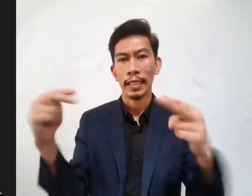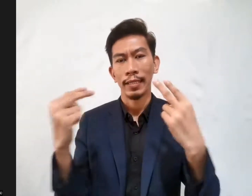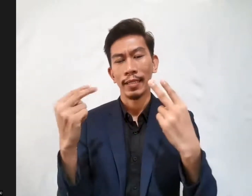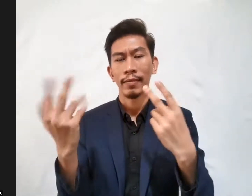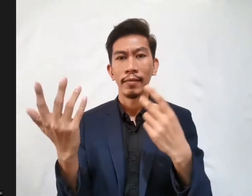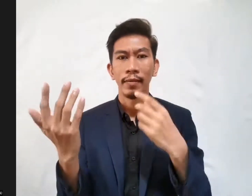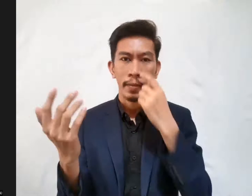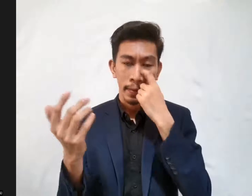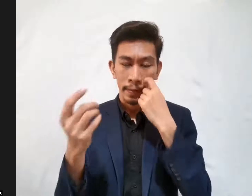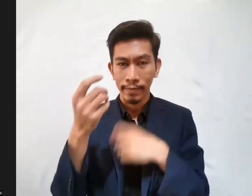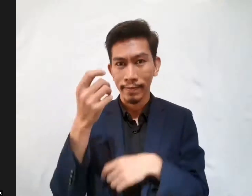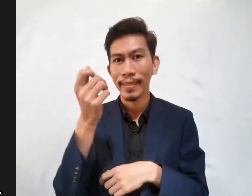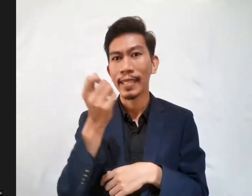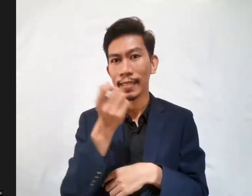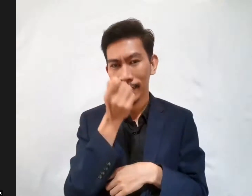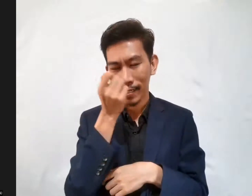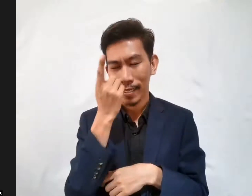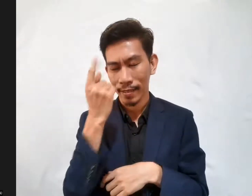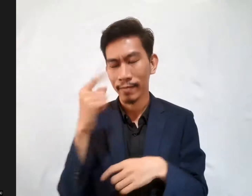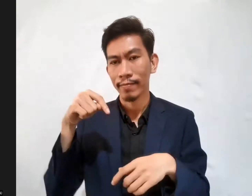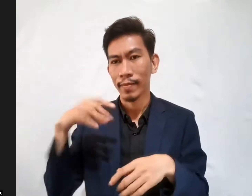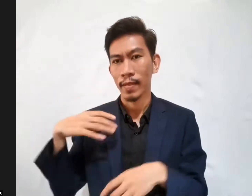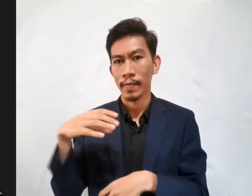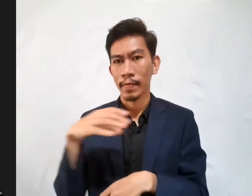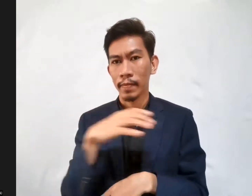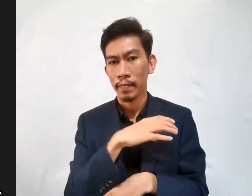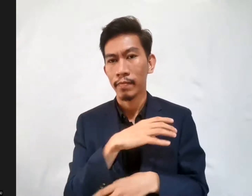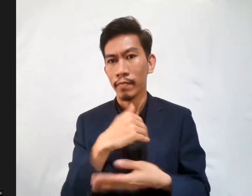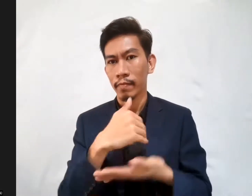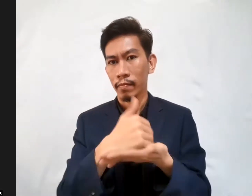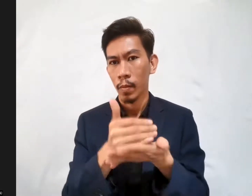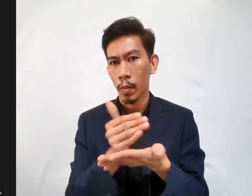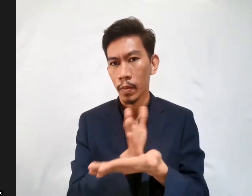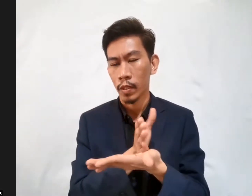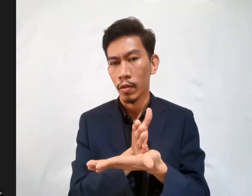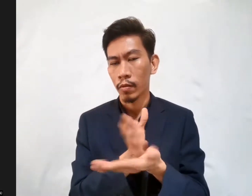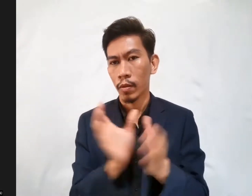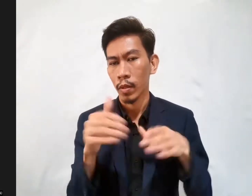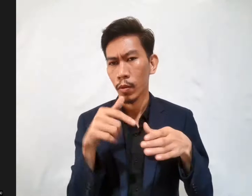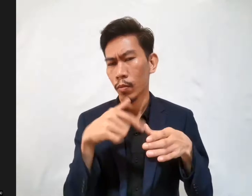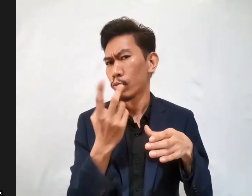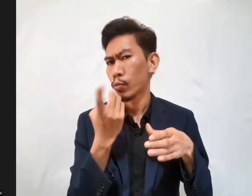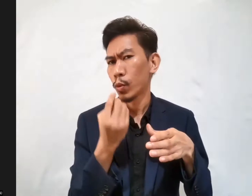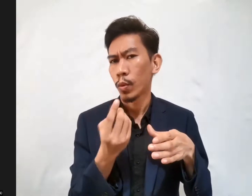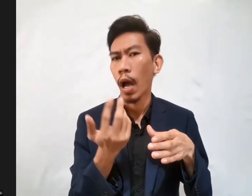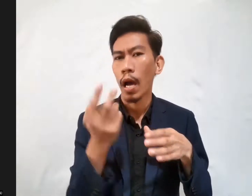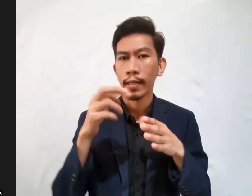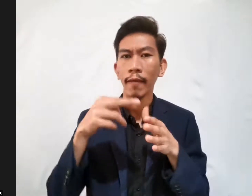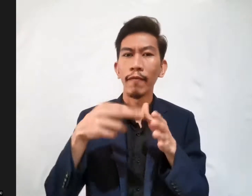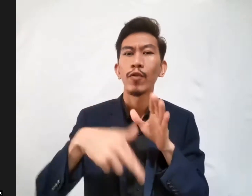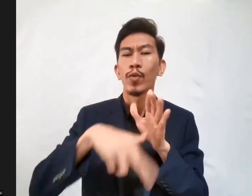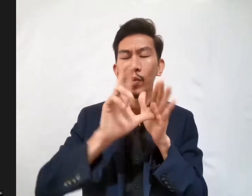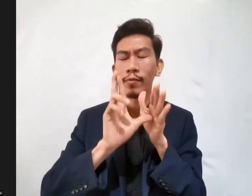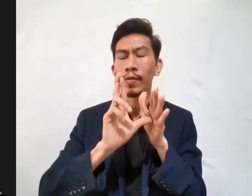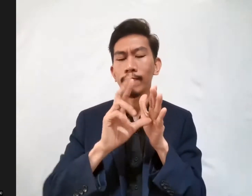House of Representatives, the Committee on Appropriations is the committee that reviews and recommends for